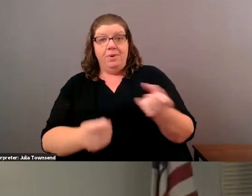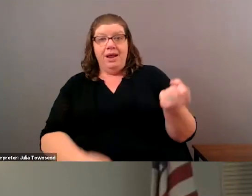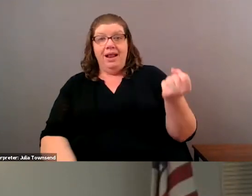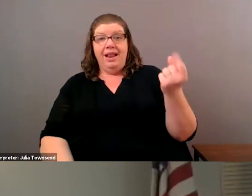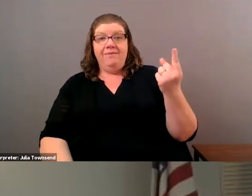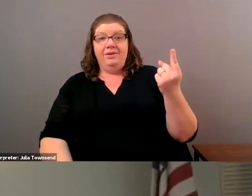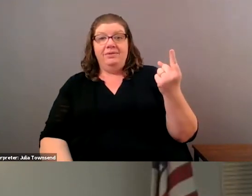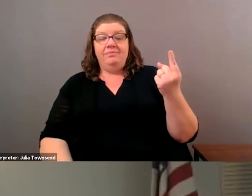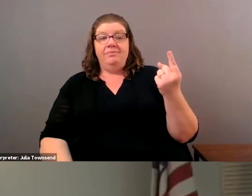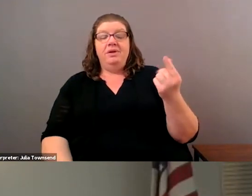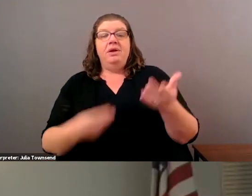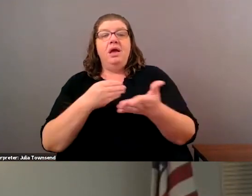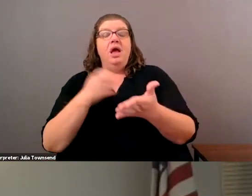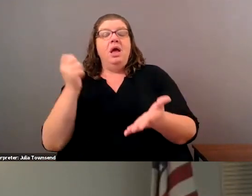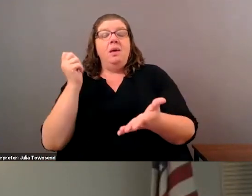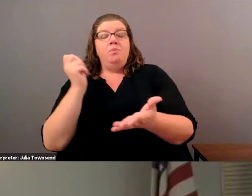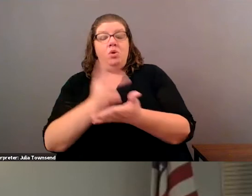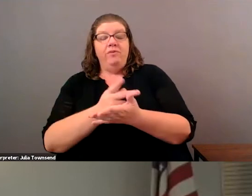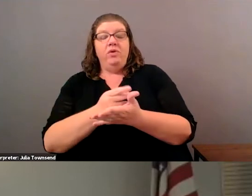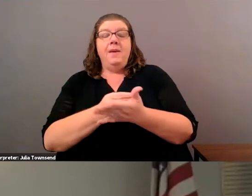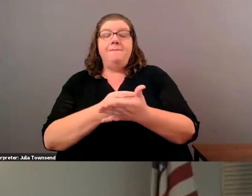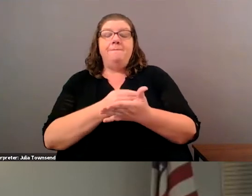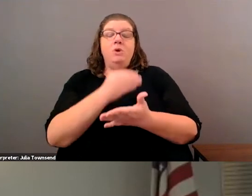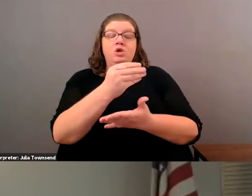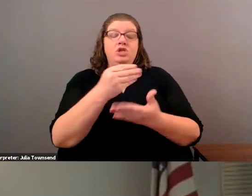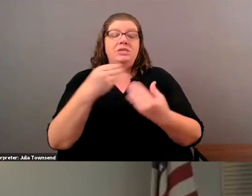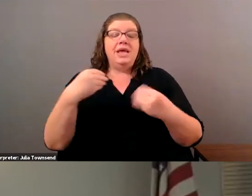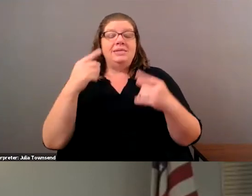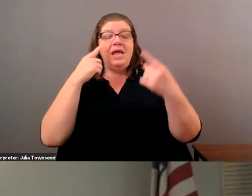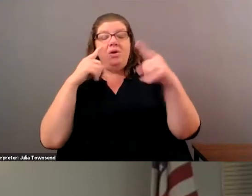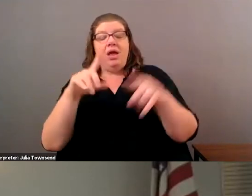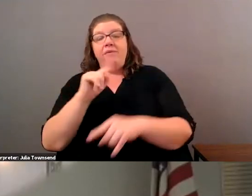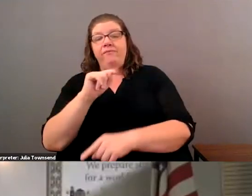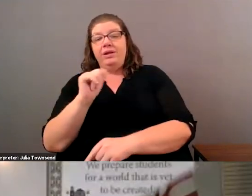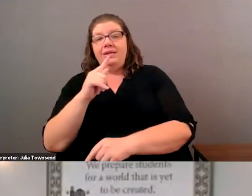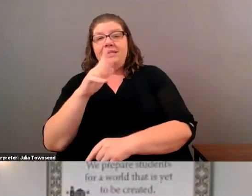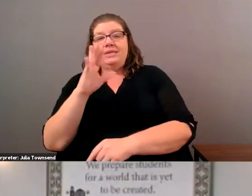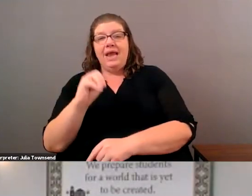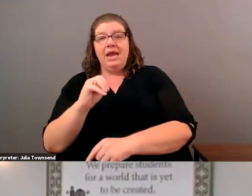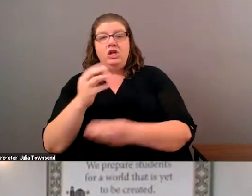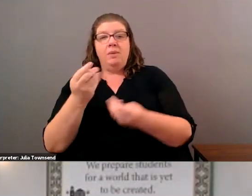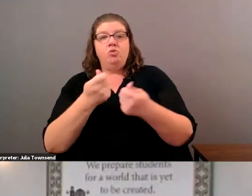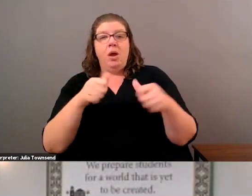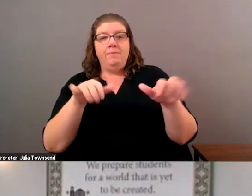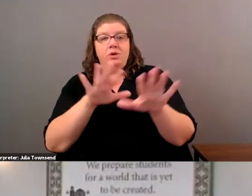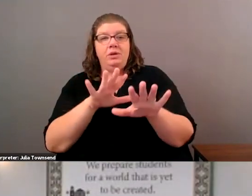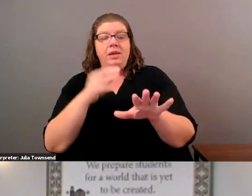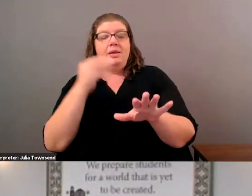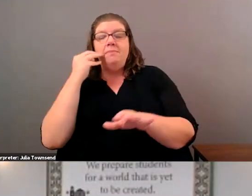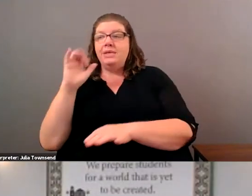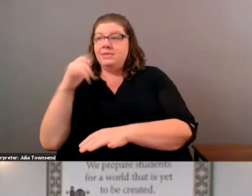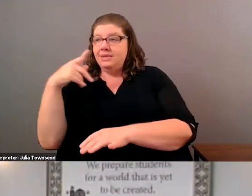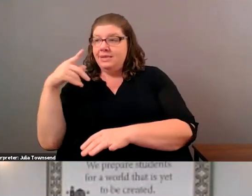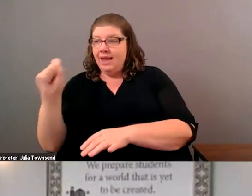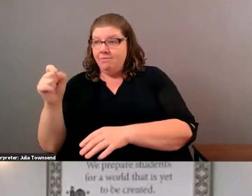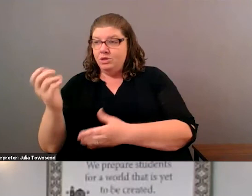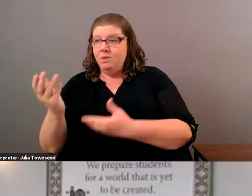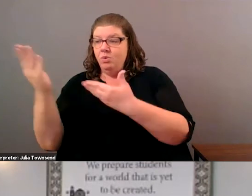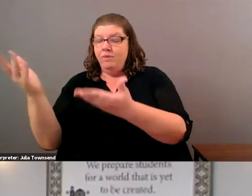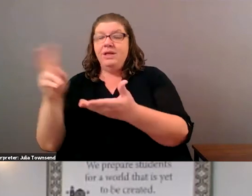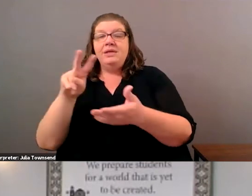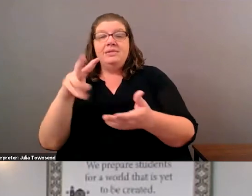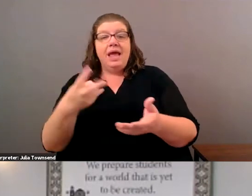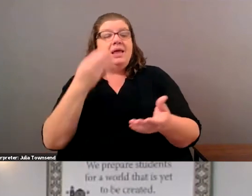of the purchase and sale agreement for the Tatum property. Ms. Capps? So moved. And is there a second? Thank you,